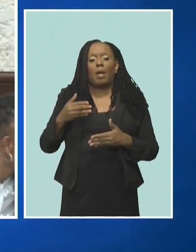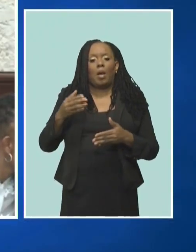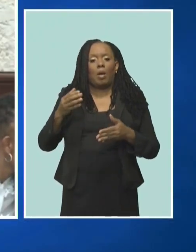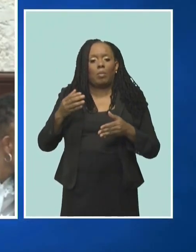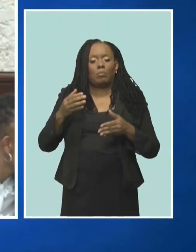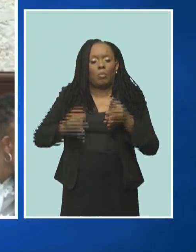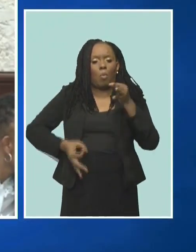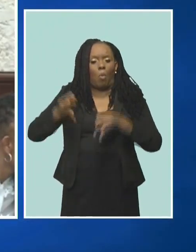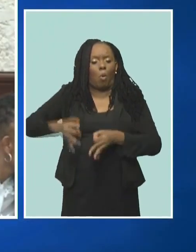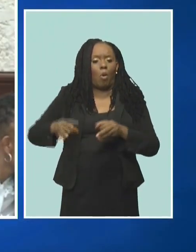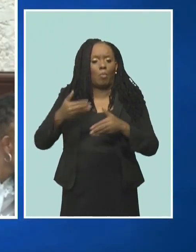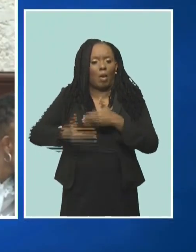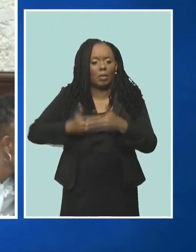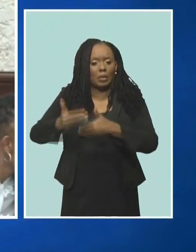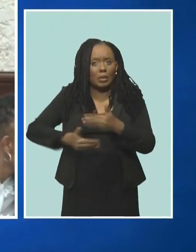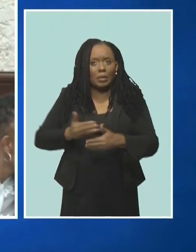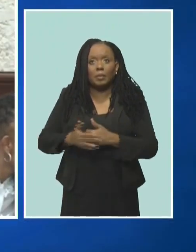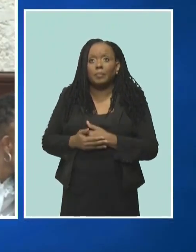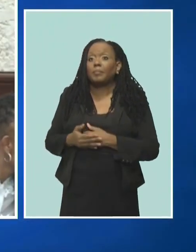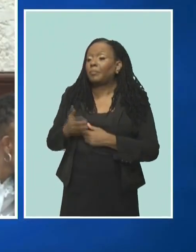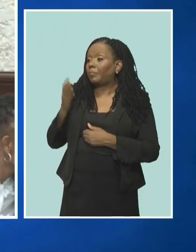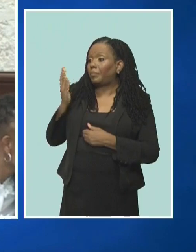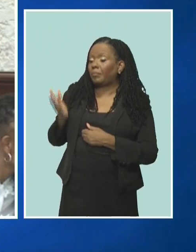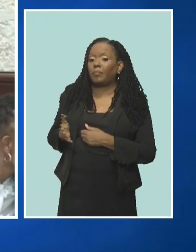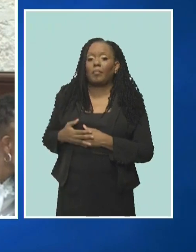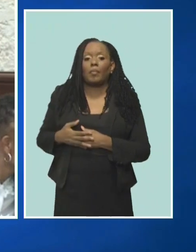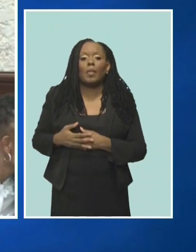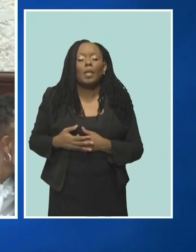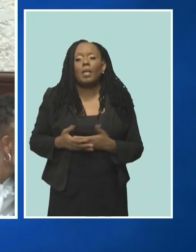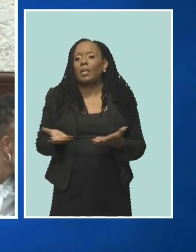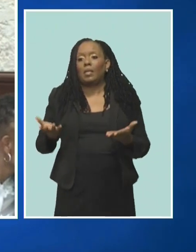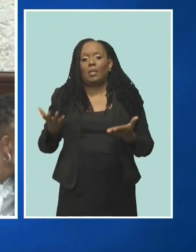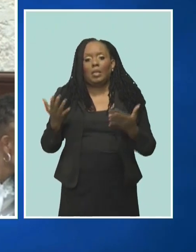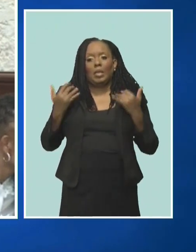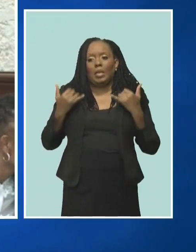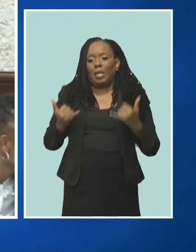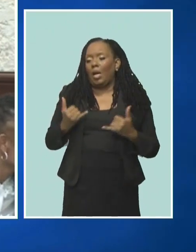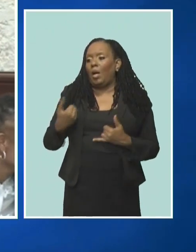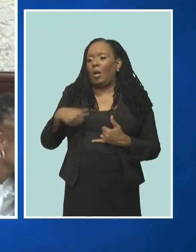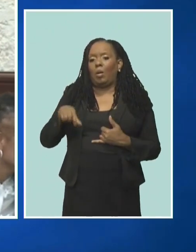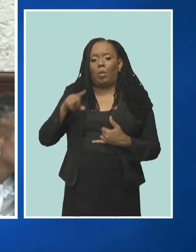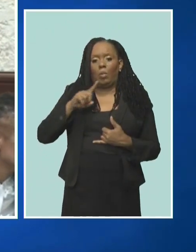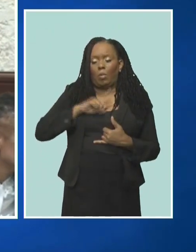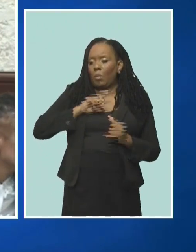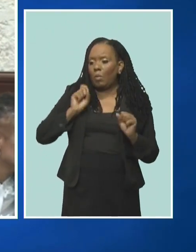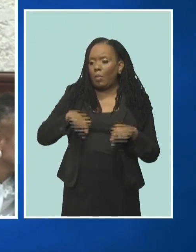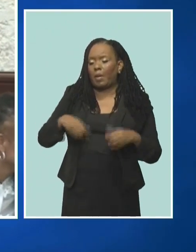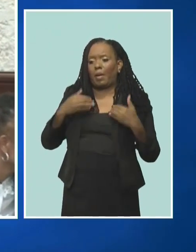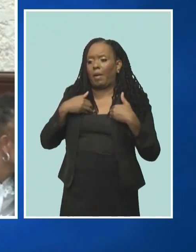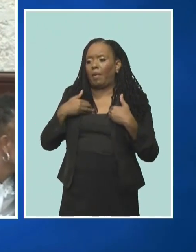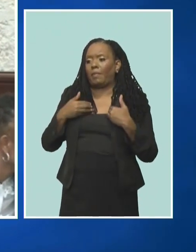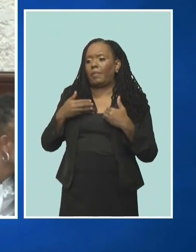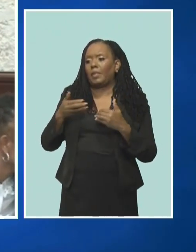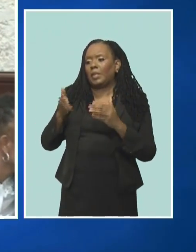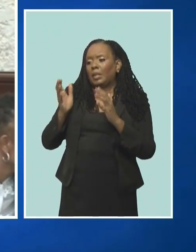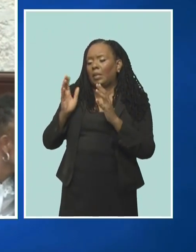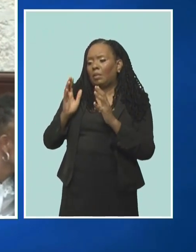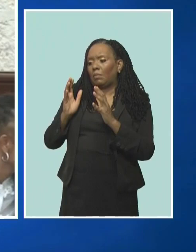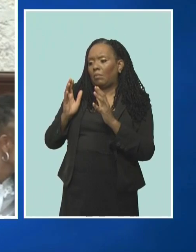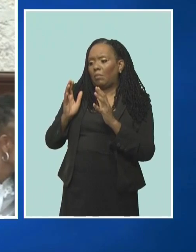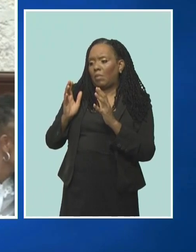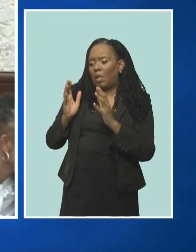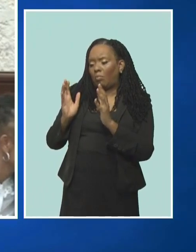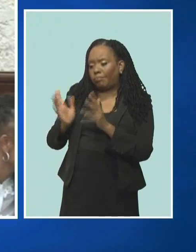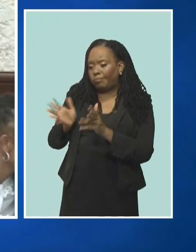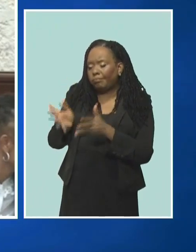in an informal way. I believe that you, in your private capacity,